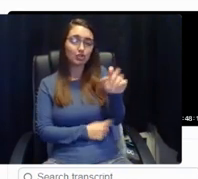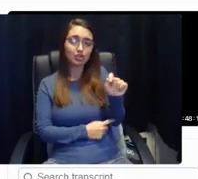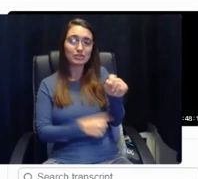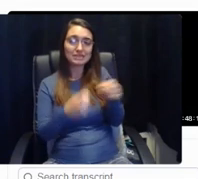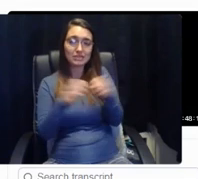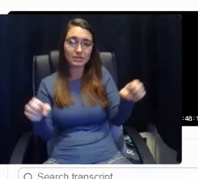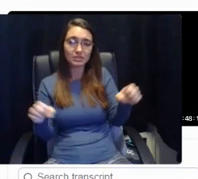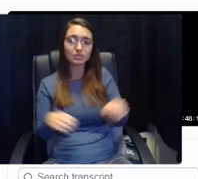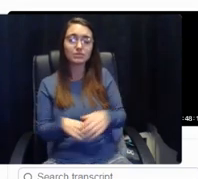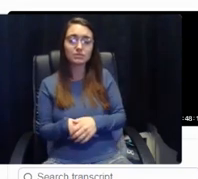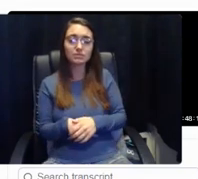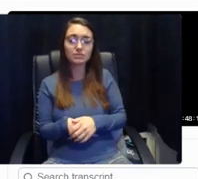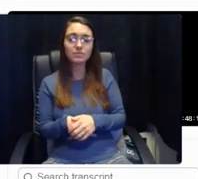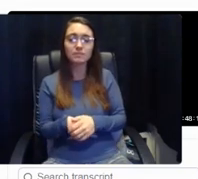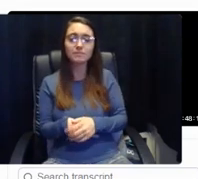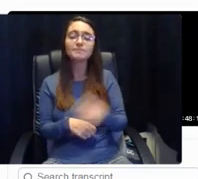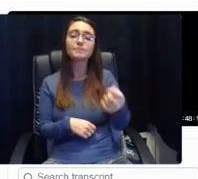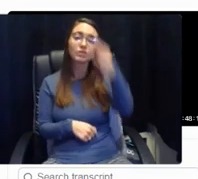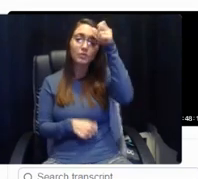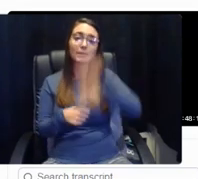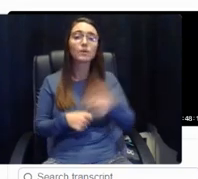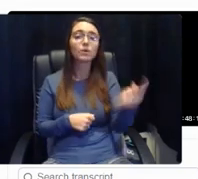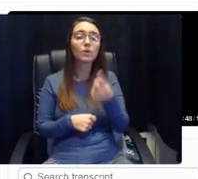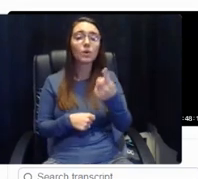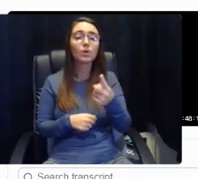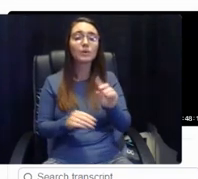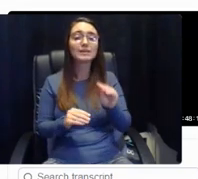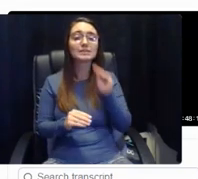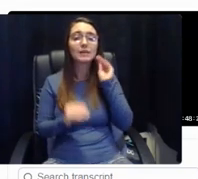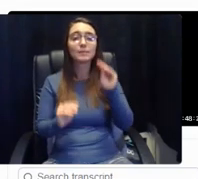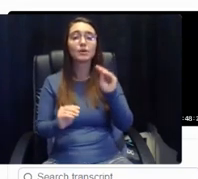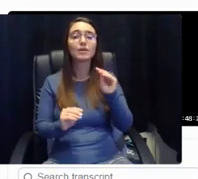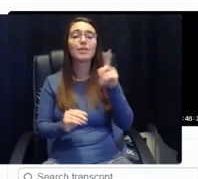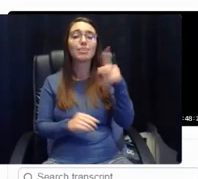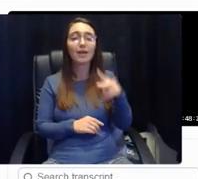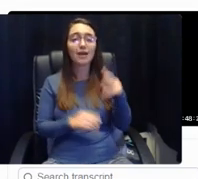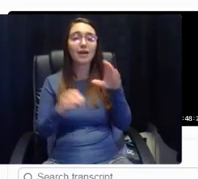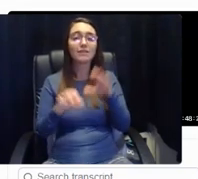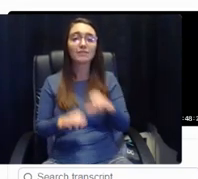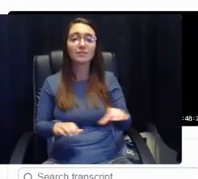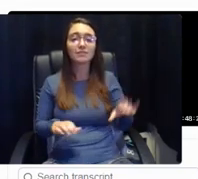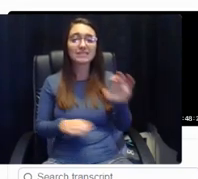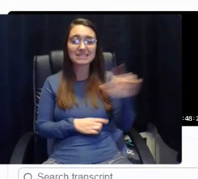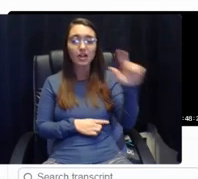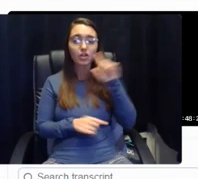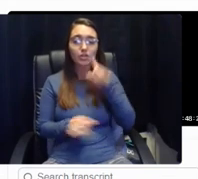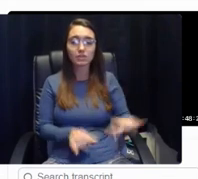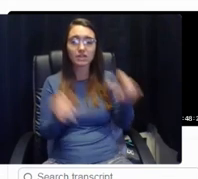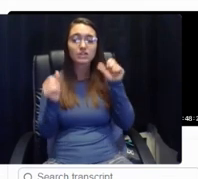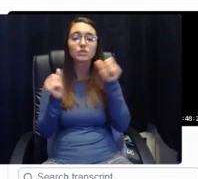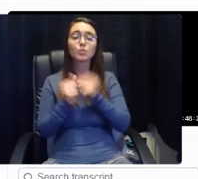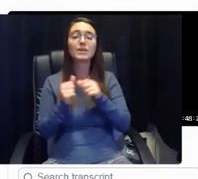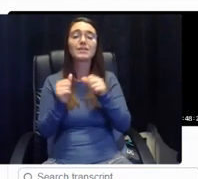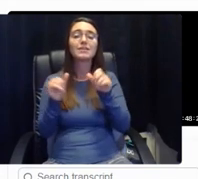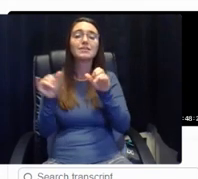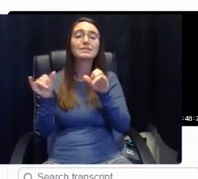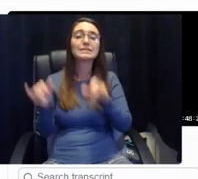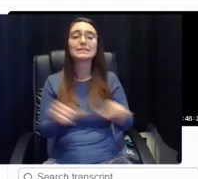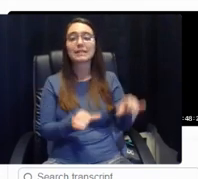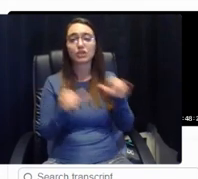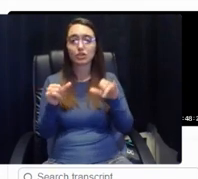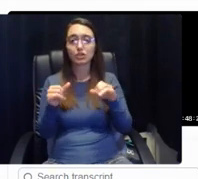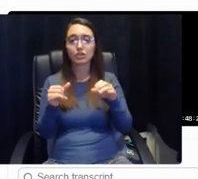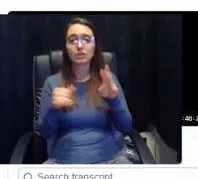put the half cell reaction in the standard mode. That's mean